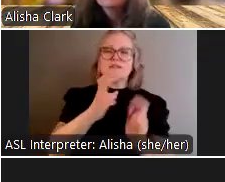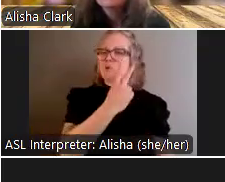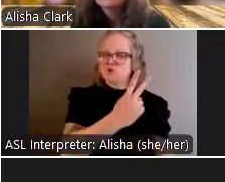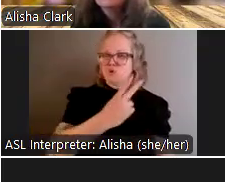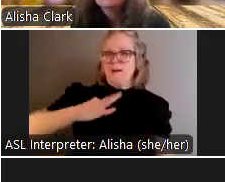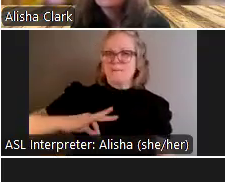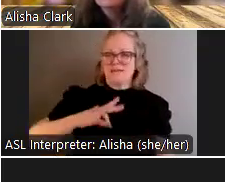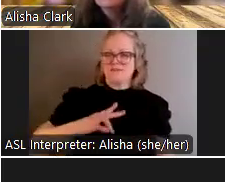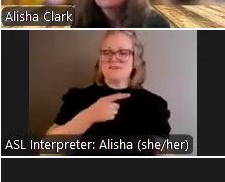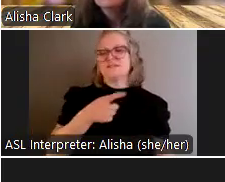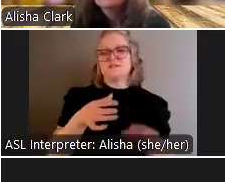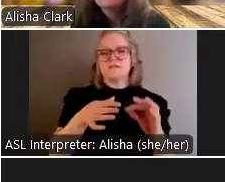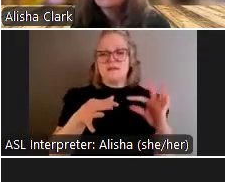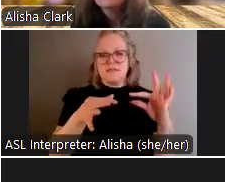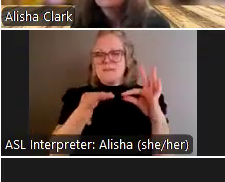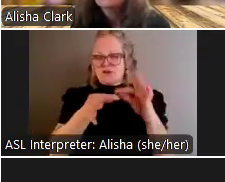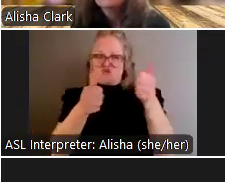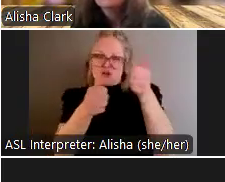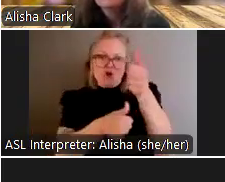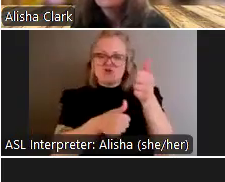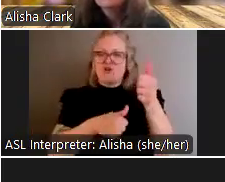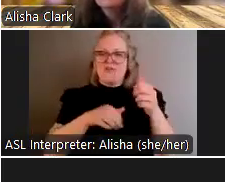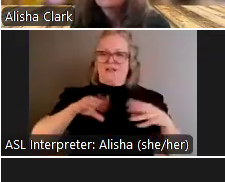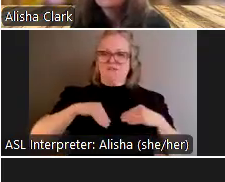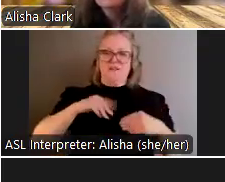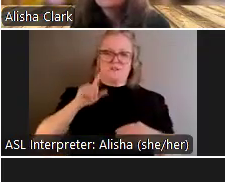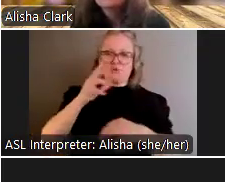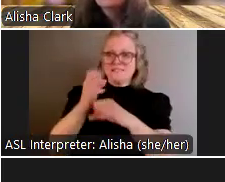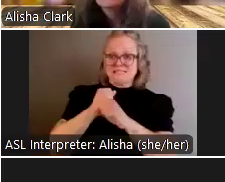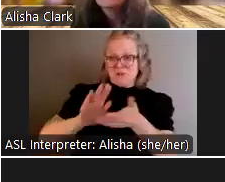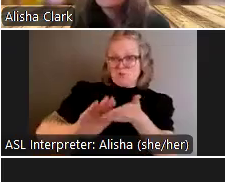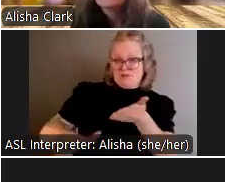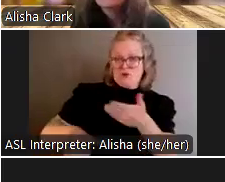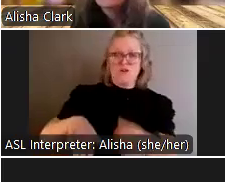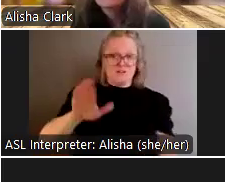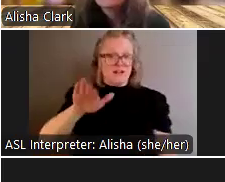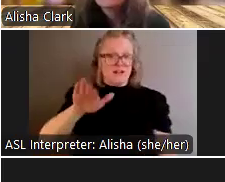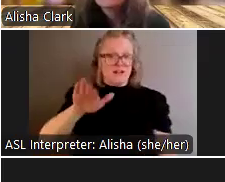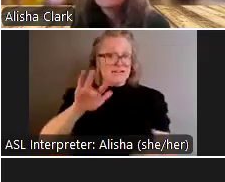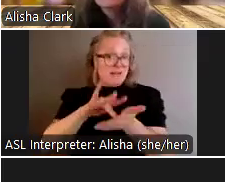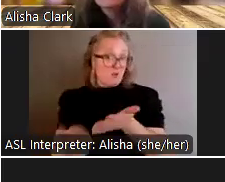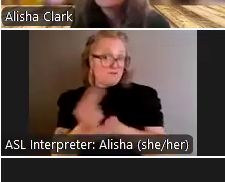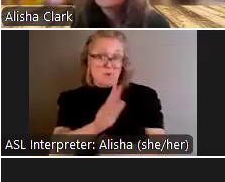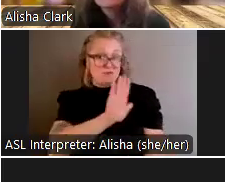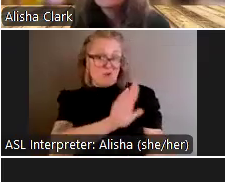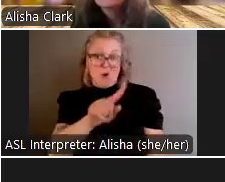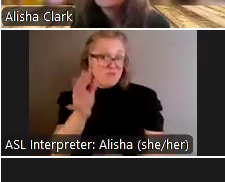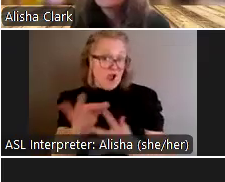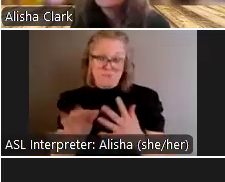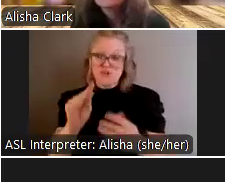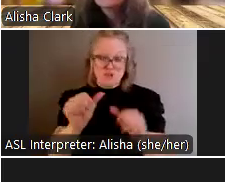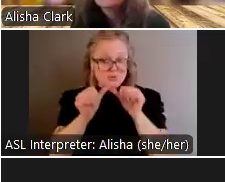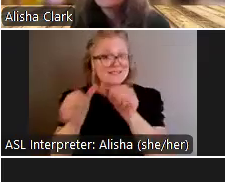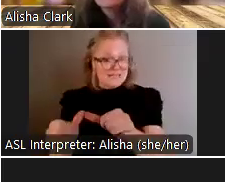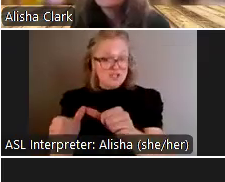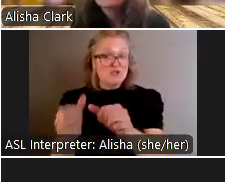in the eligibility for receiving waiver services. Is medical review their only option to continuing to receive